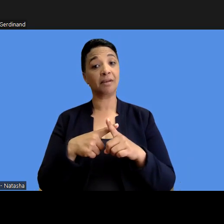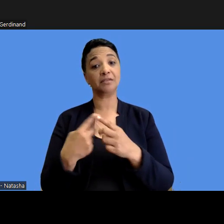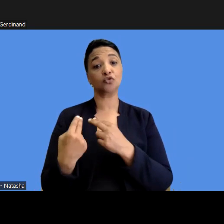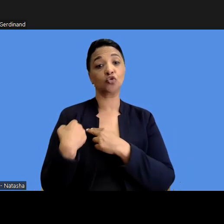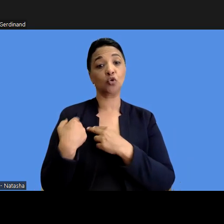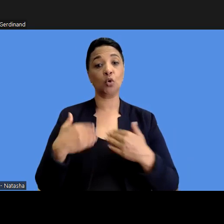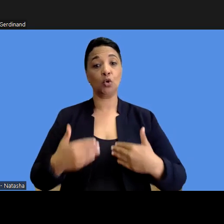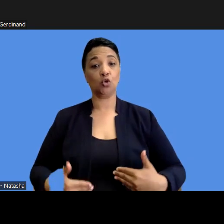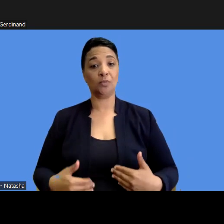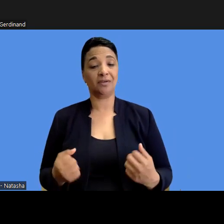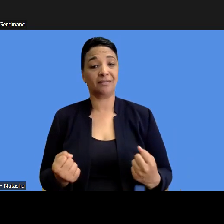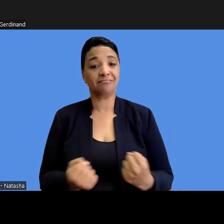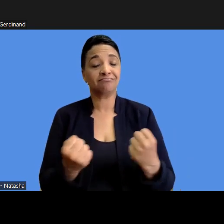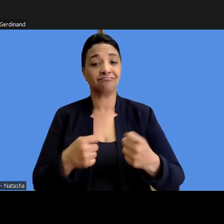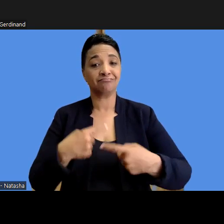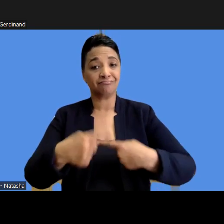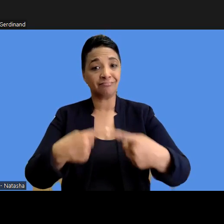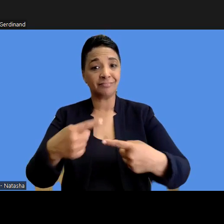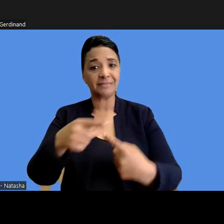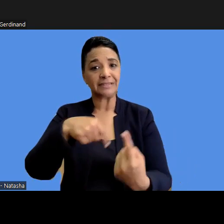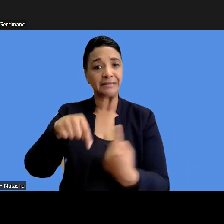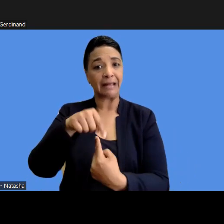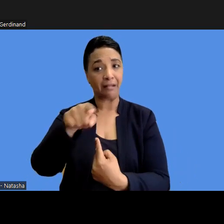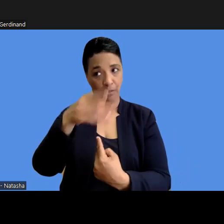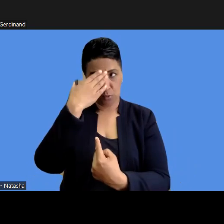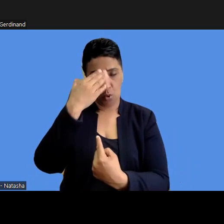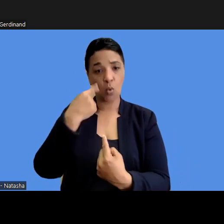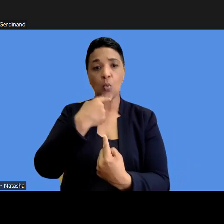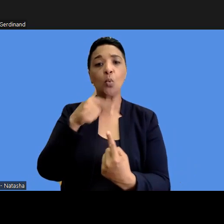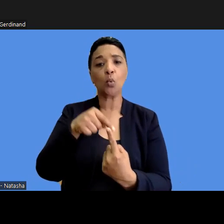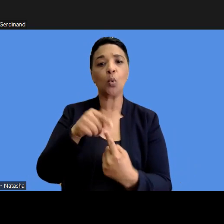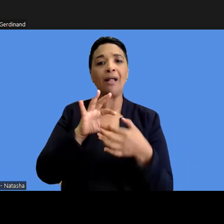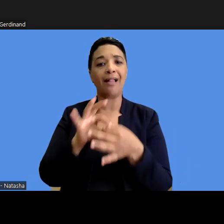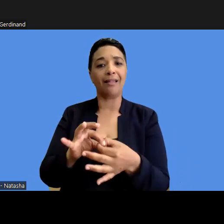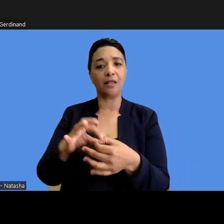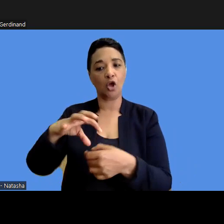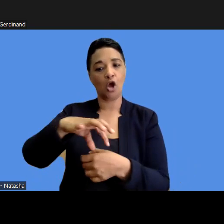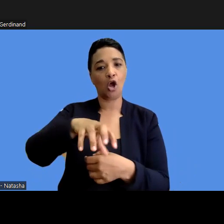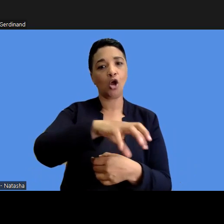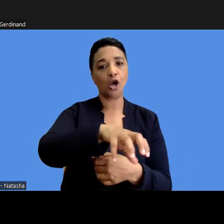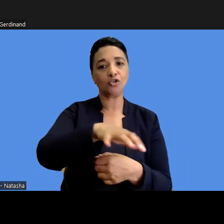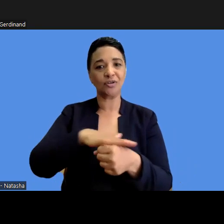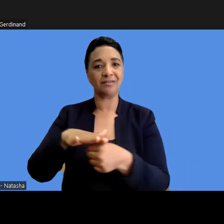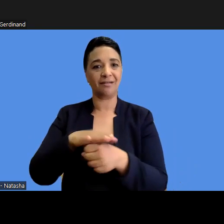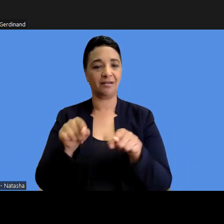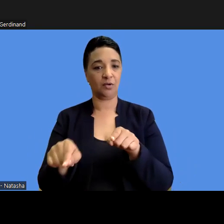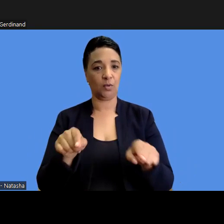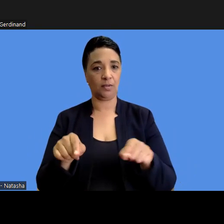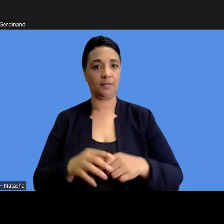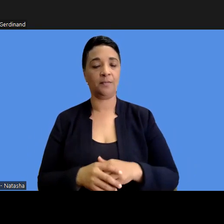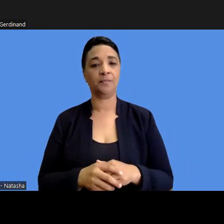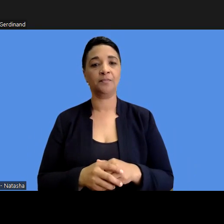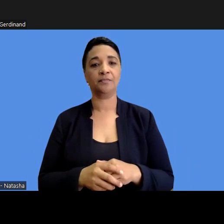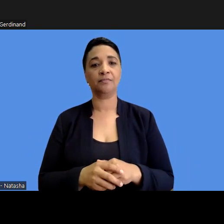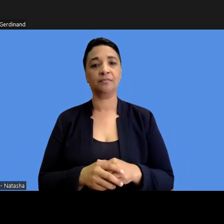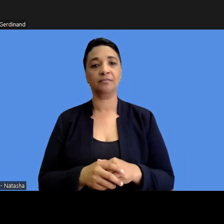cycle that I'm sure many of you are involved as well at the country level. So this is going to